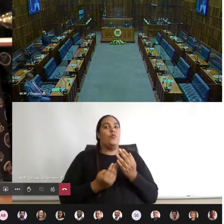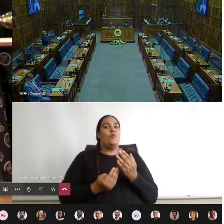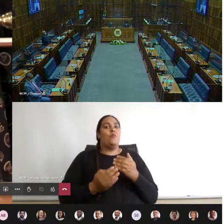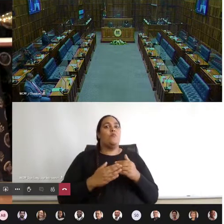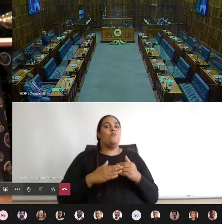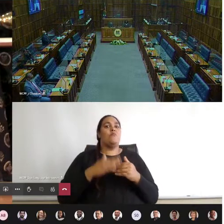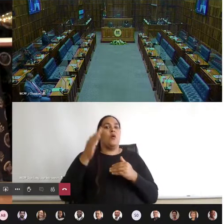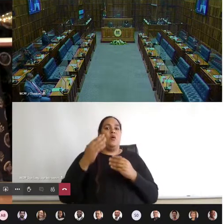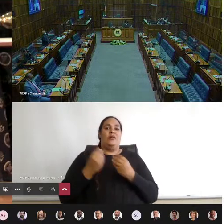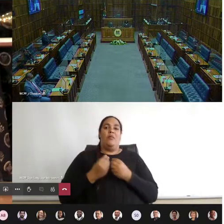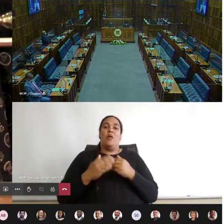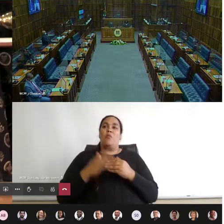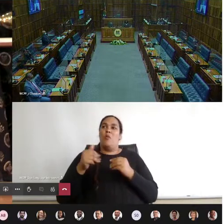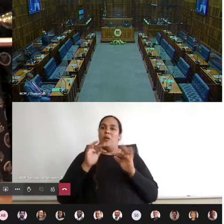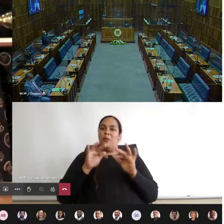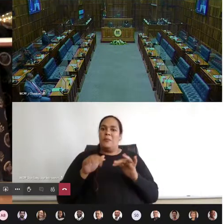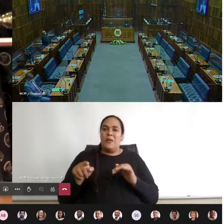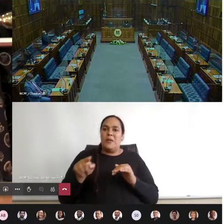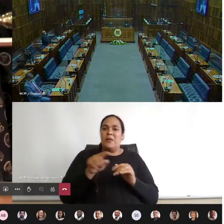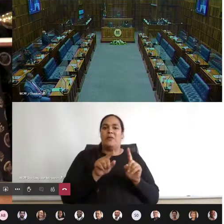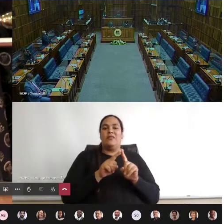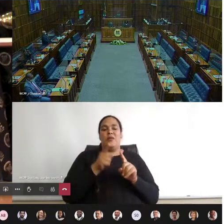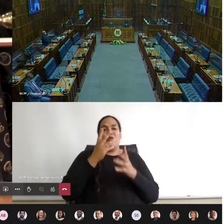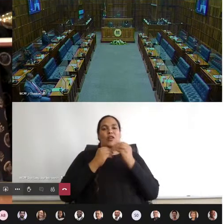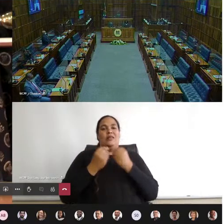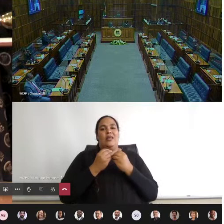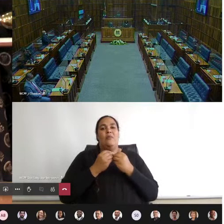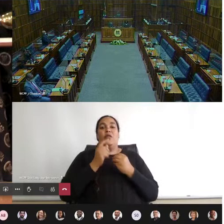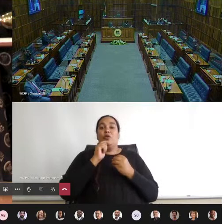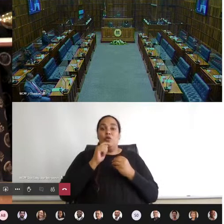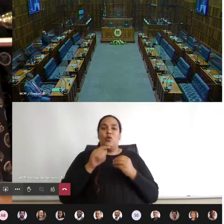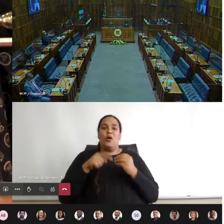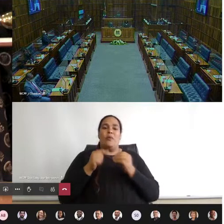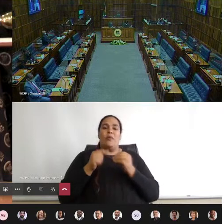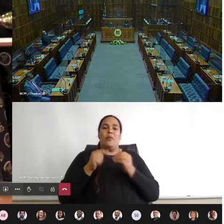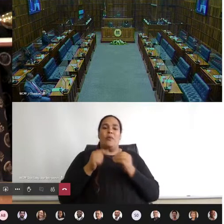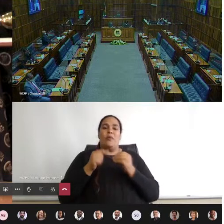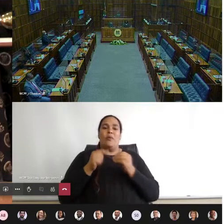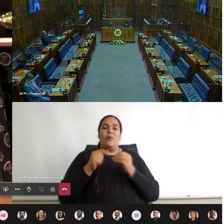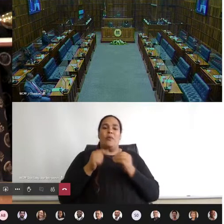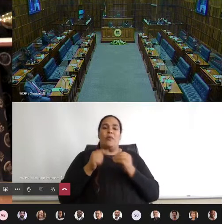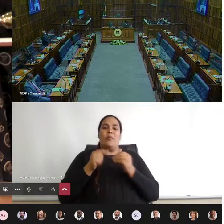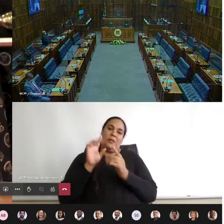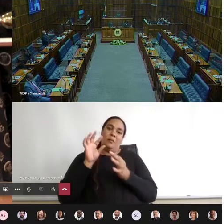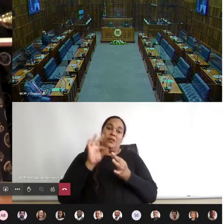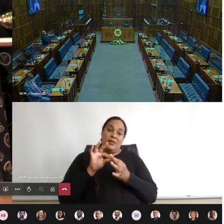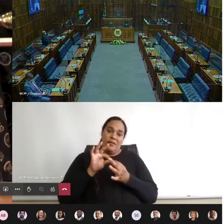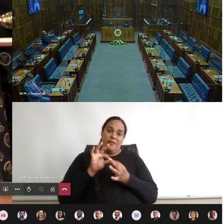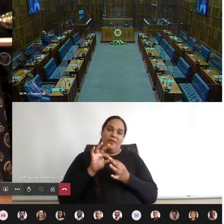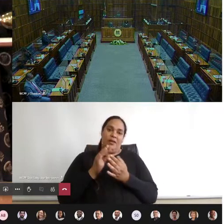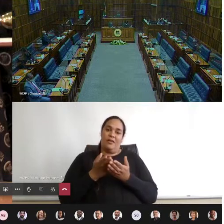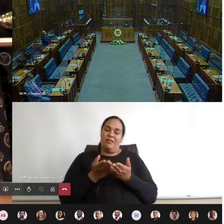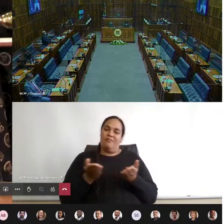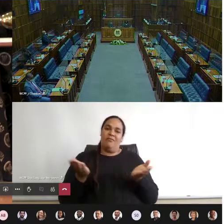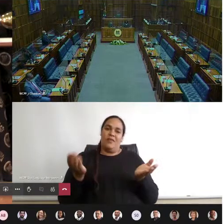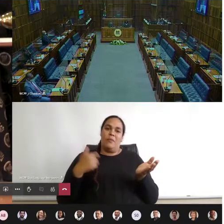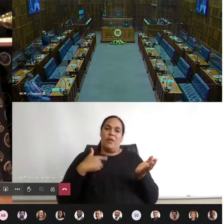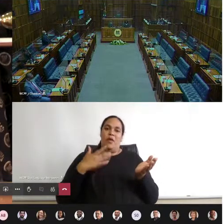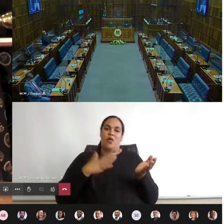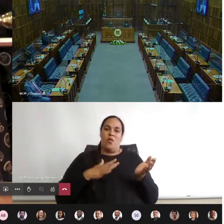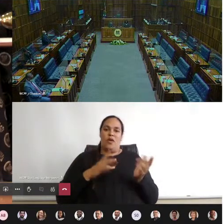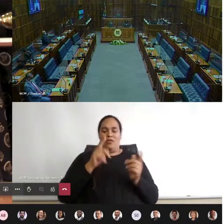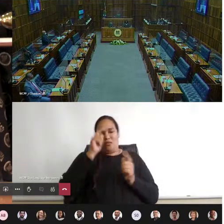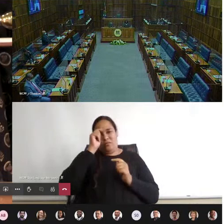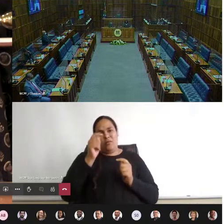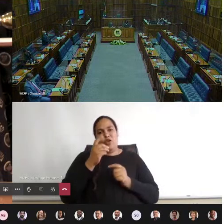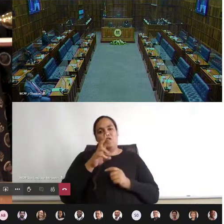something more about our people, and you learn something more definitely about our history. And specifically there, I would like to recognize Dr.